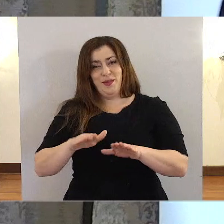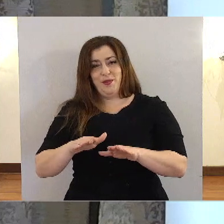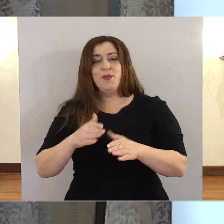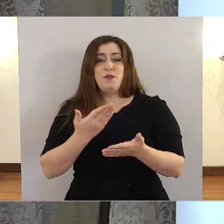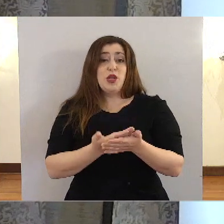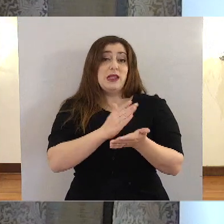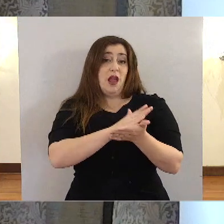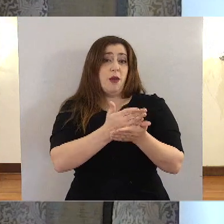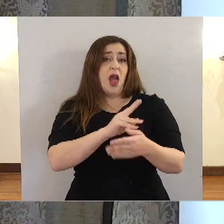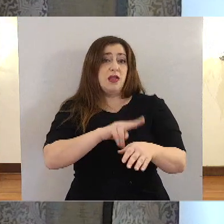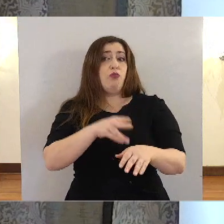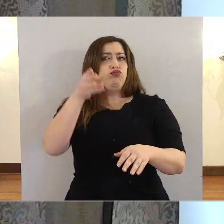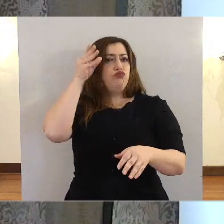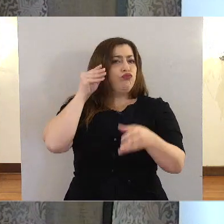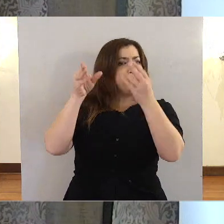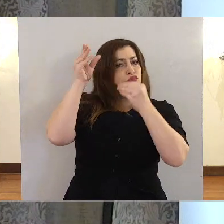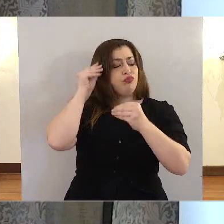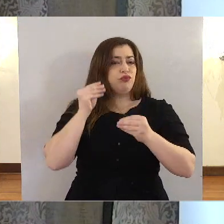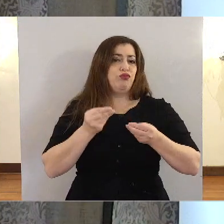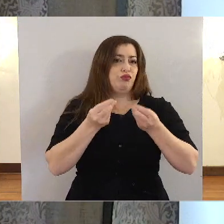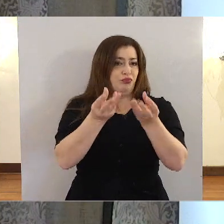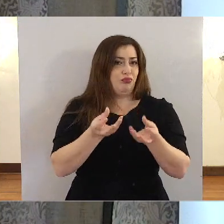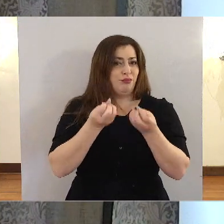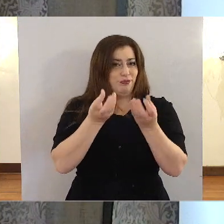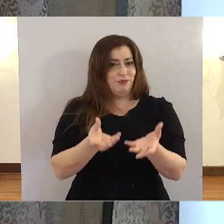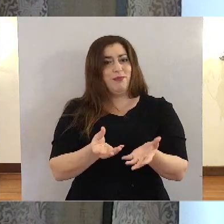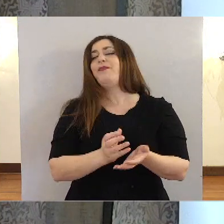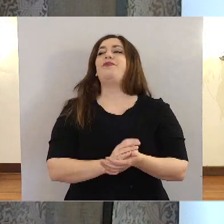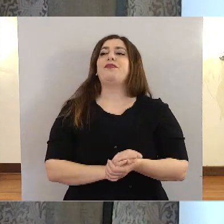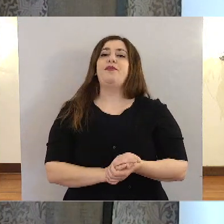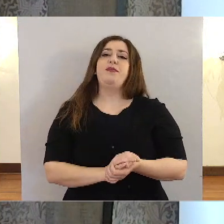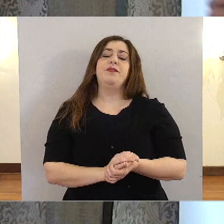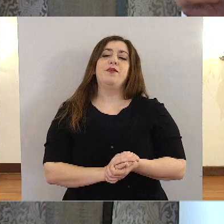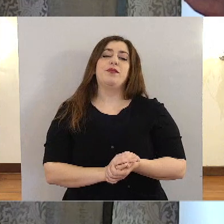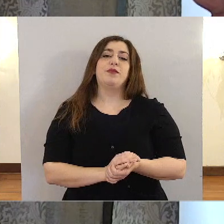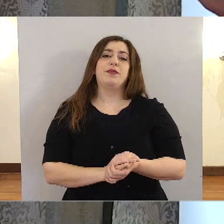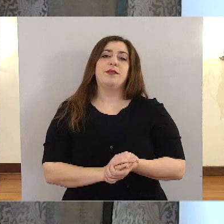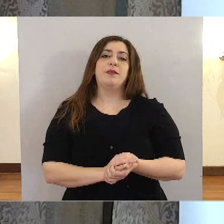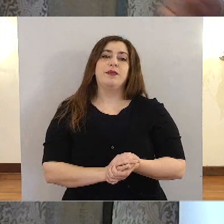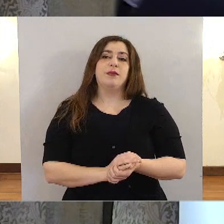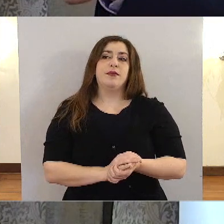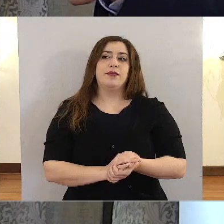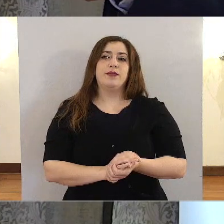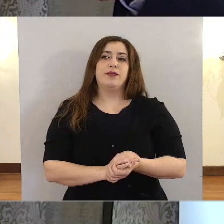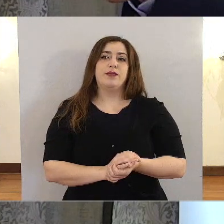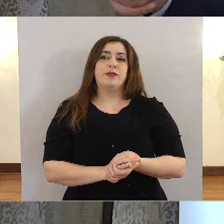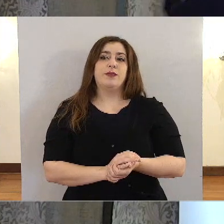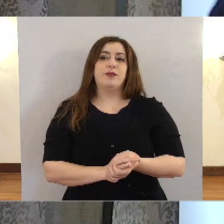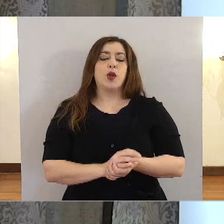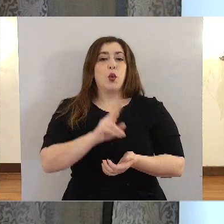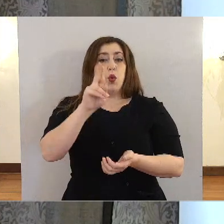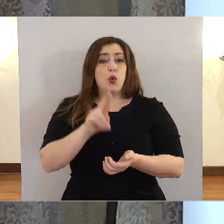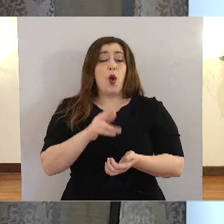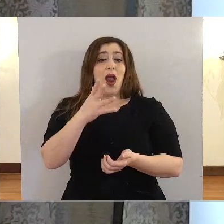language interpretation can just communicate what you're saying to our audience. We do have the contact tracing form,